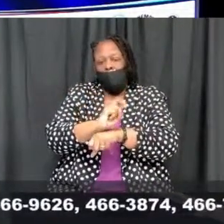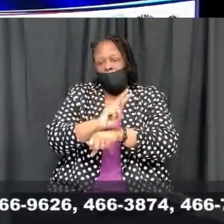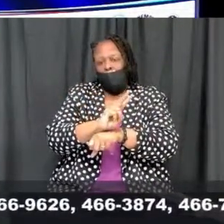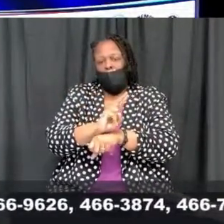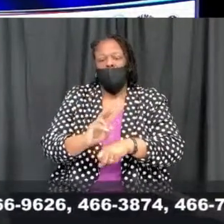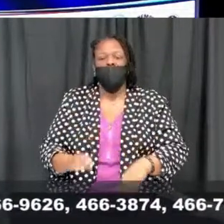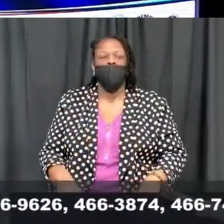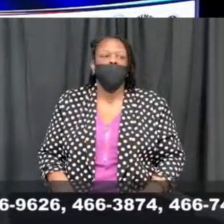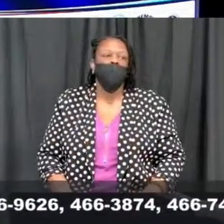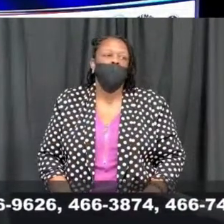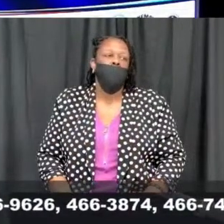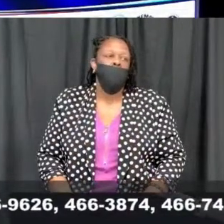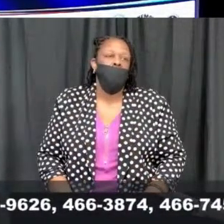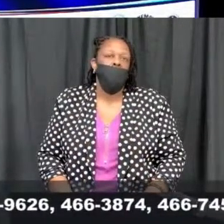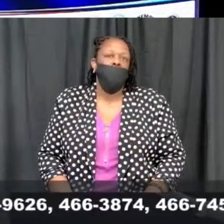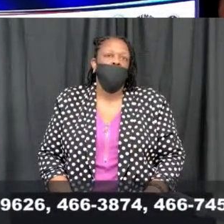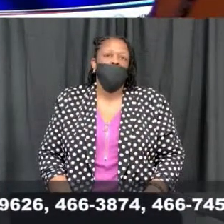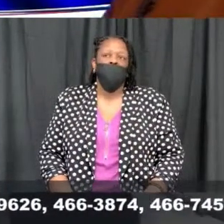right?